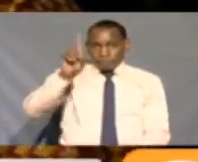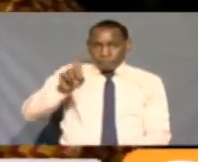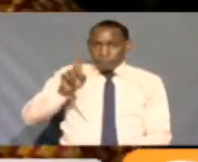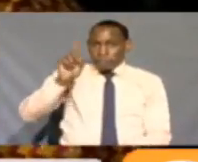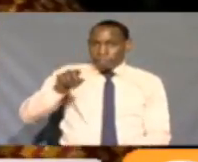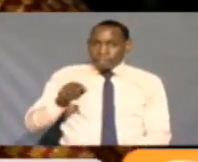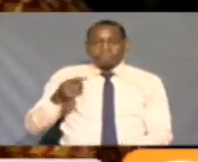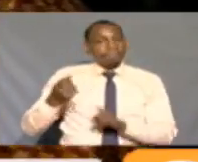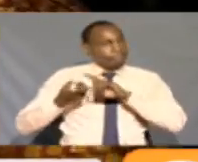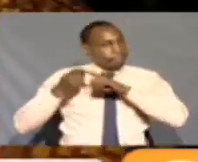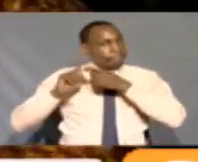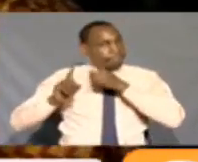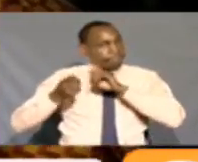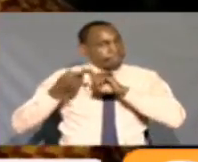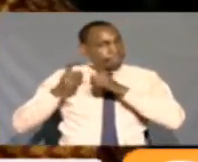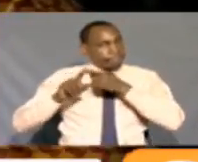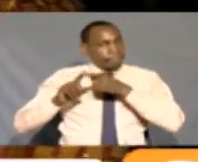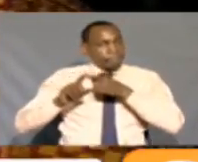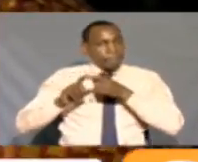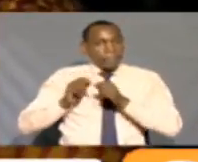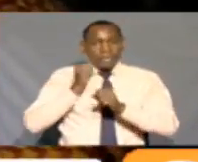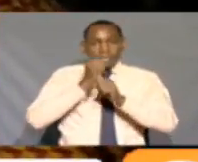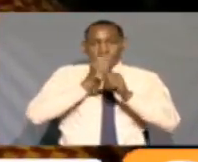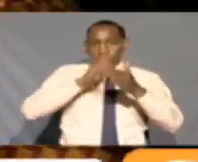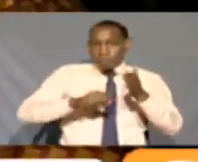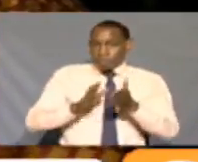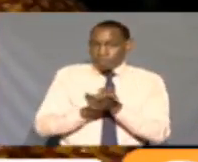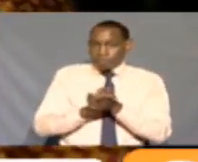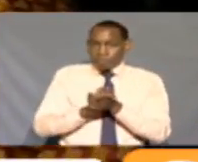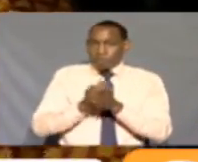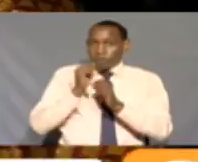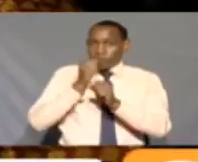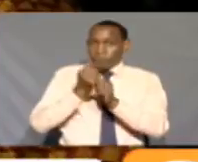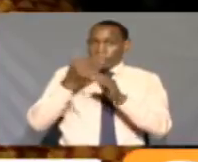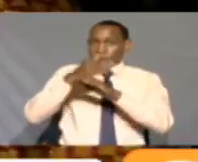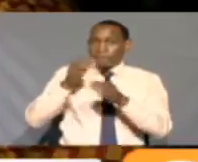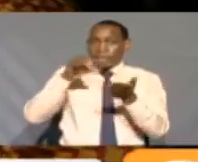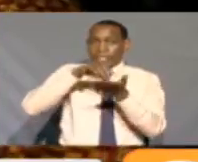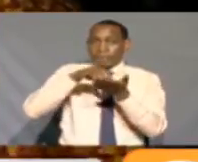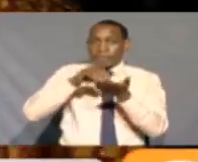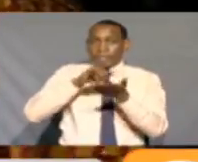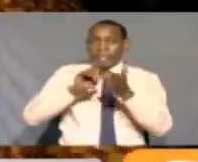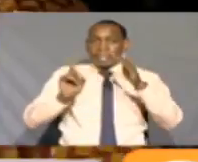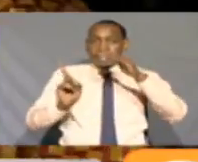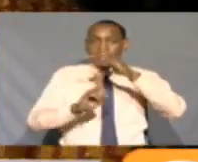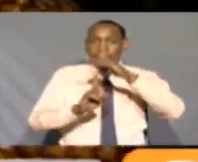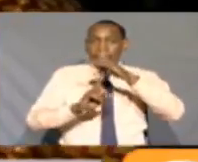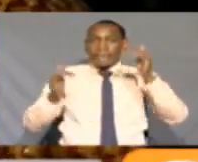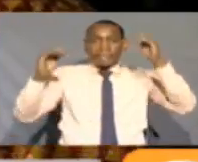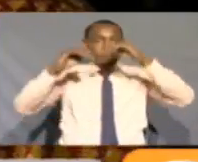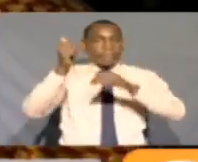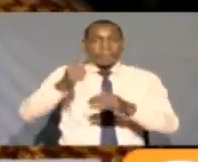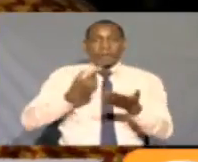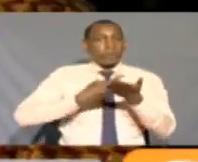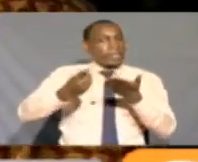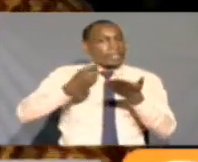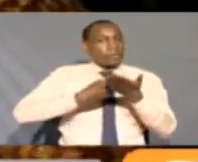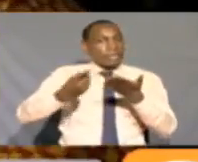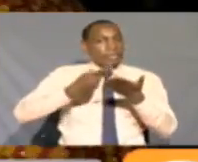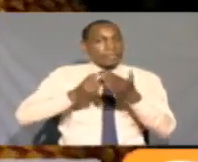kind of grapple with is what will it take for us to move beyond a situation where the cabinet has not been able to meet for several weeks